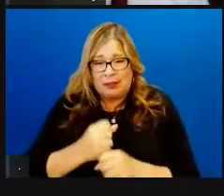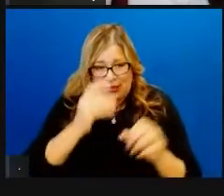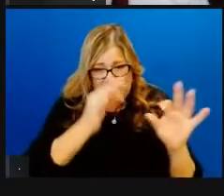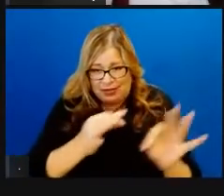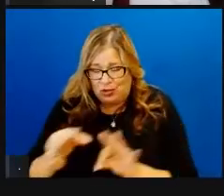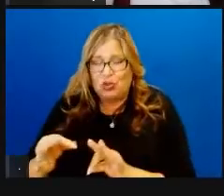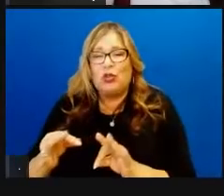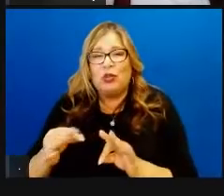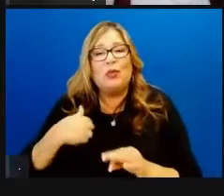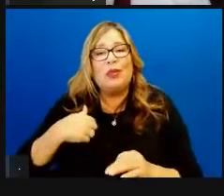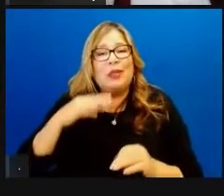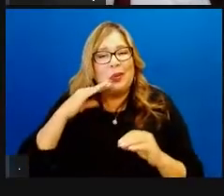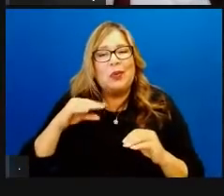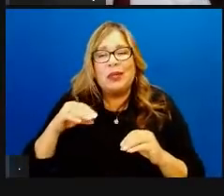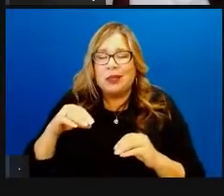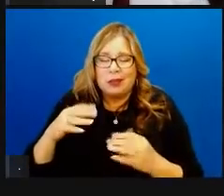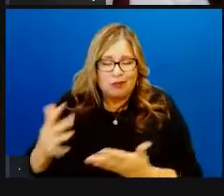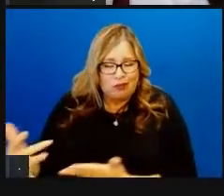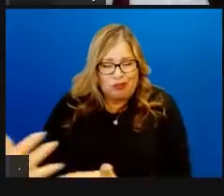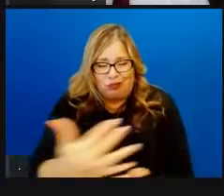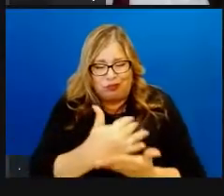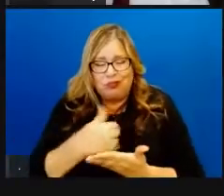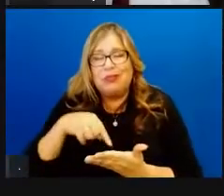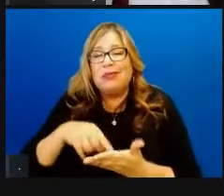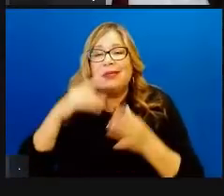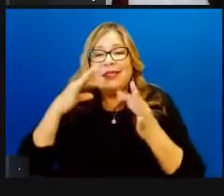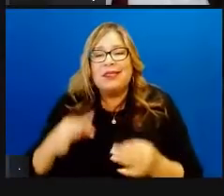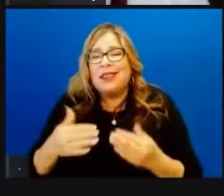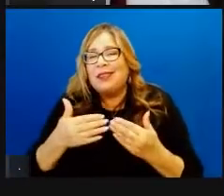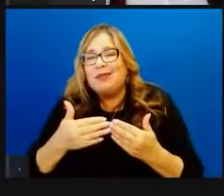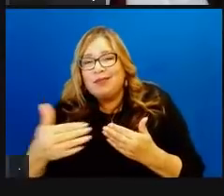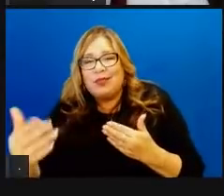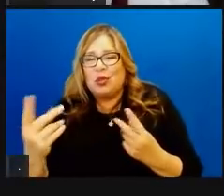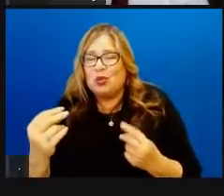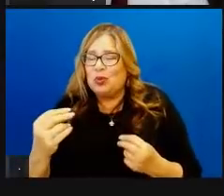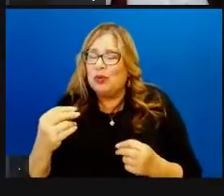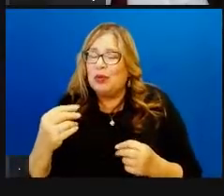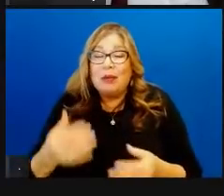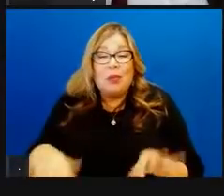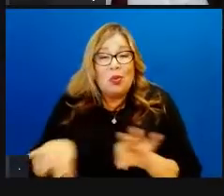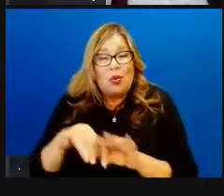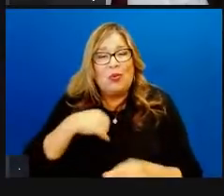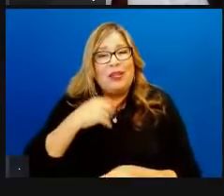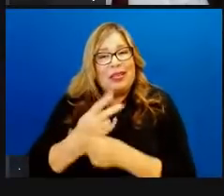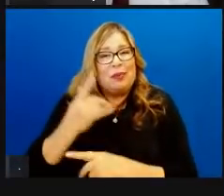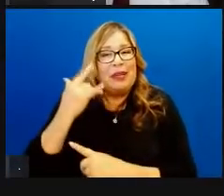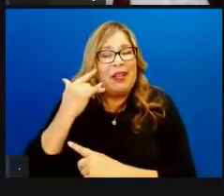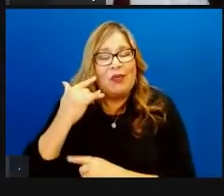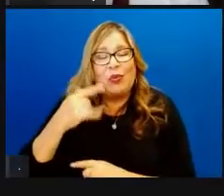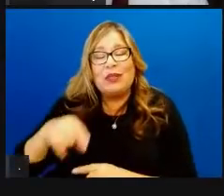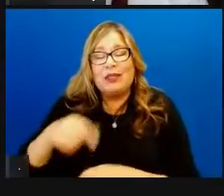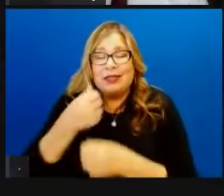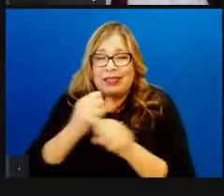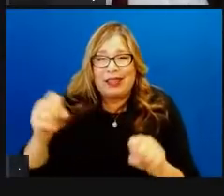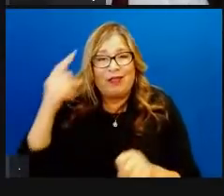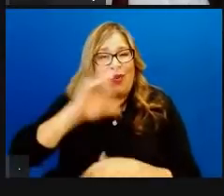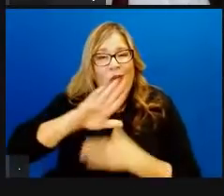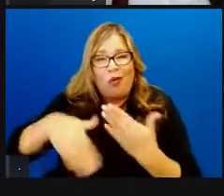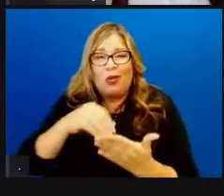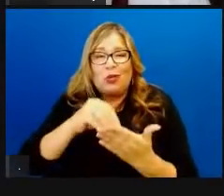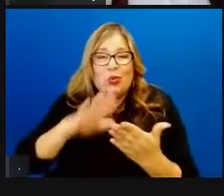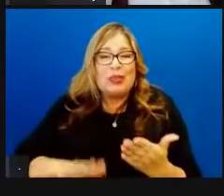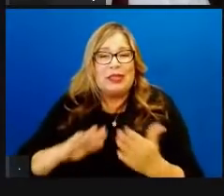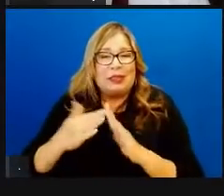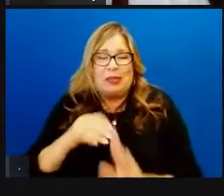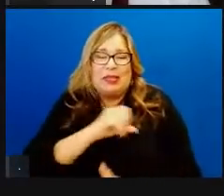ensure that Californians are doing all we can to keep our schools safe for students, for staff, for families and communities at large.